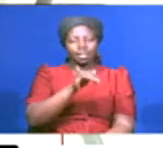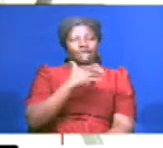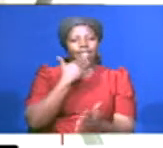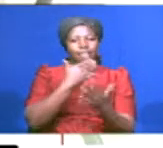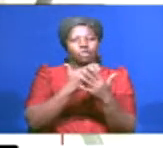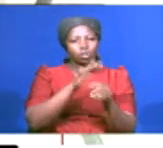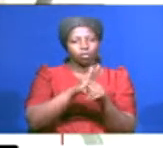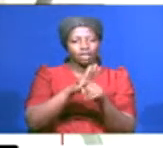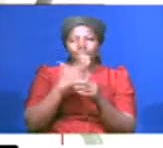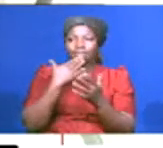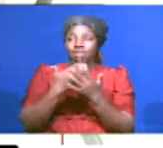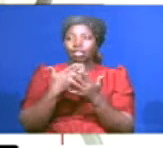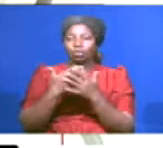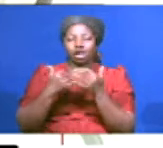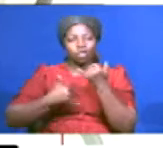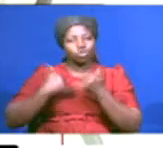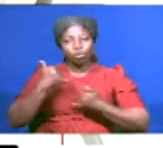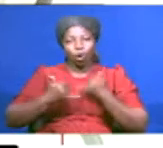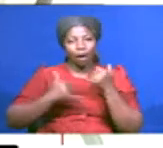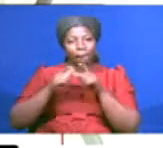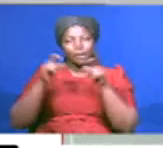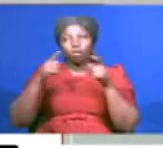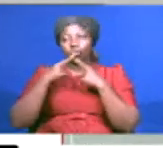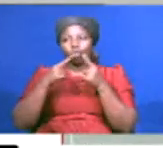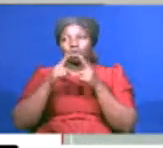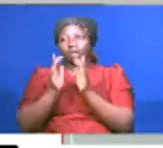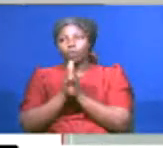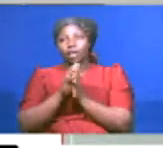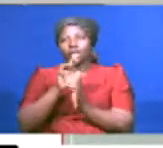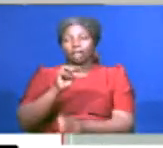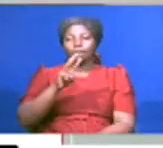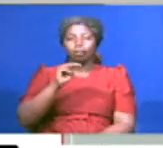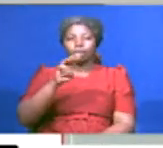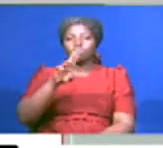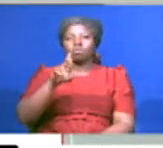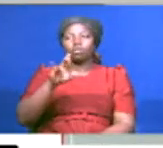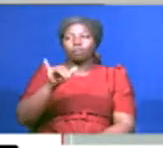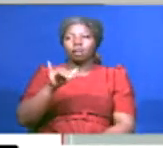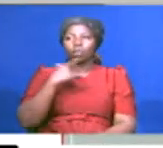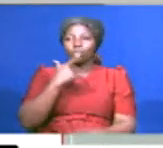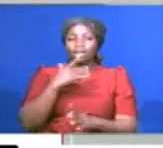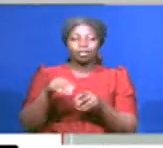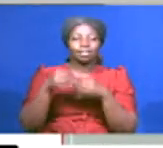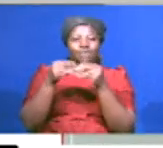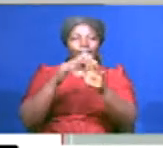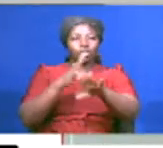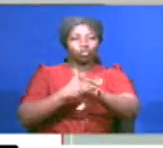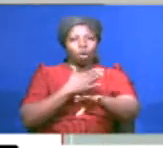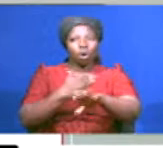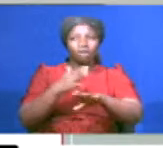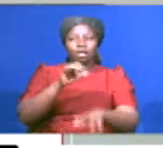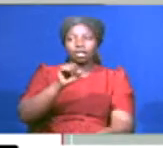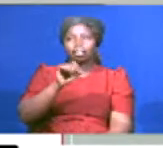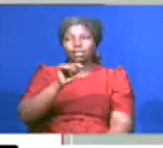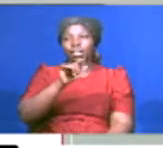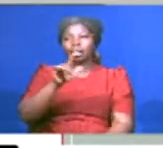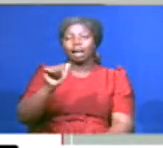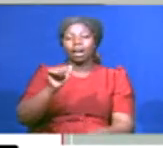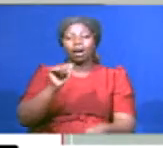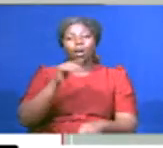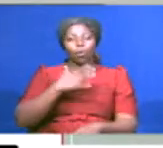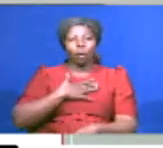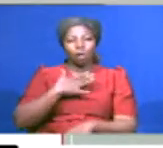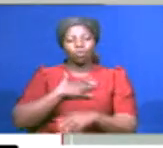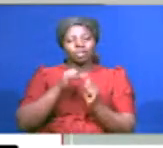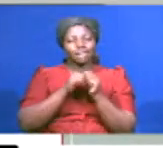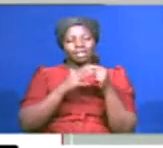It's been an extreme pleasure speaking to Freshly Mwamburi, who has given us the iconic song Stella Wangu in 1992, and it